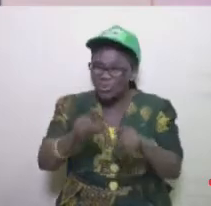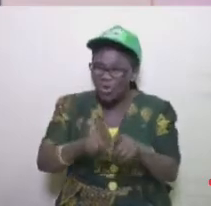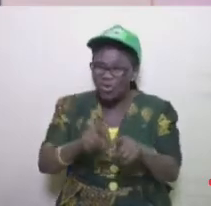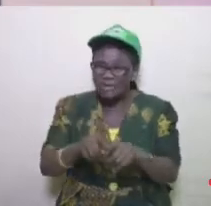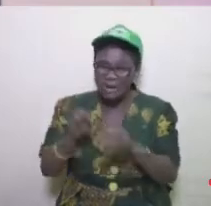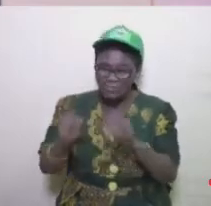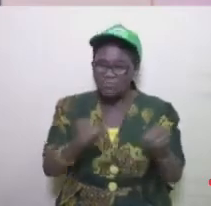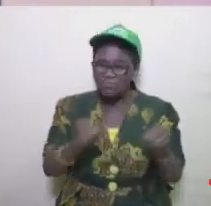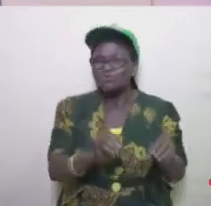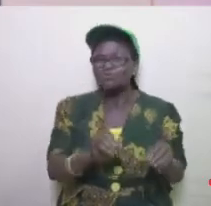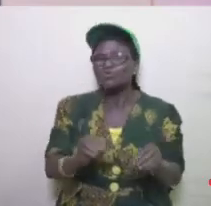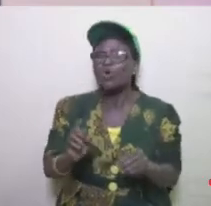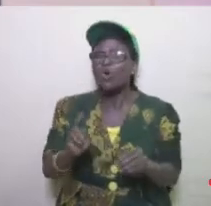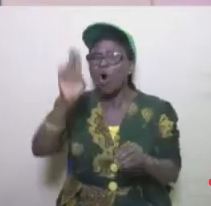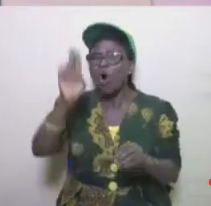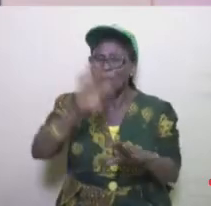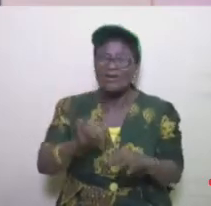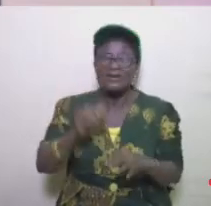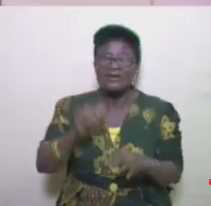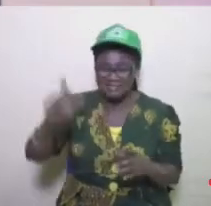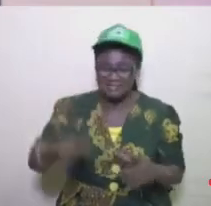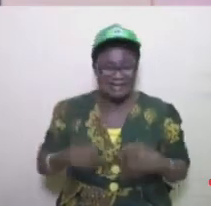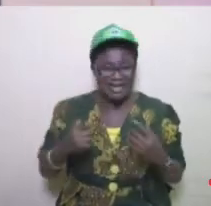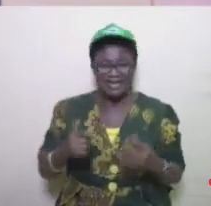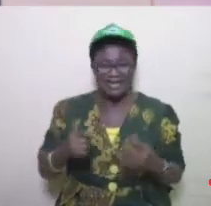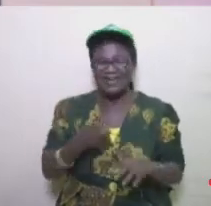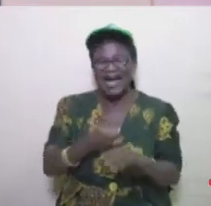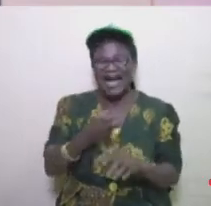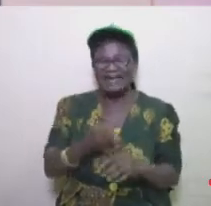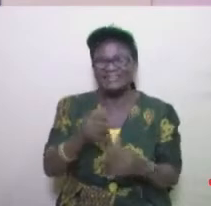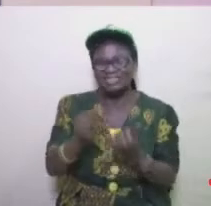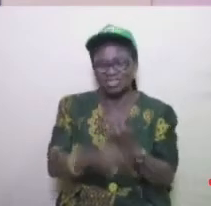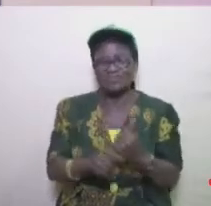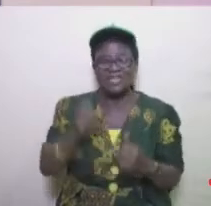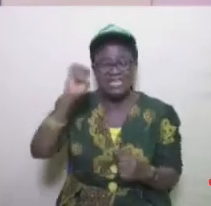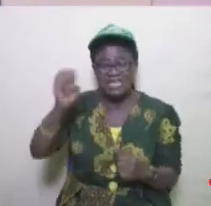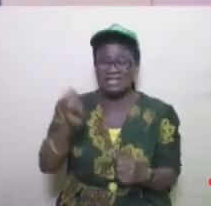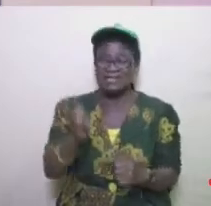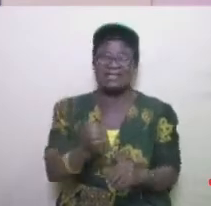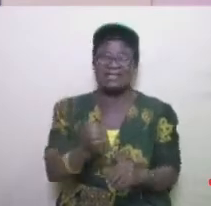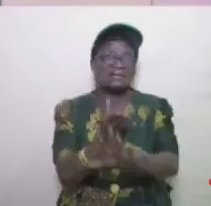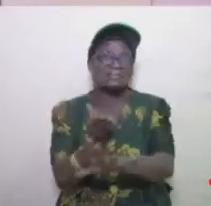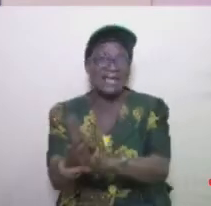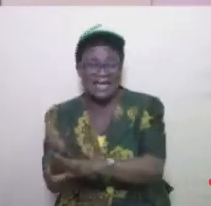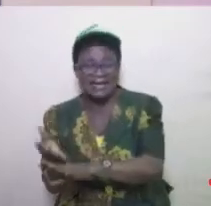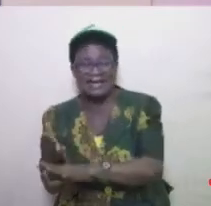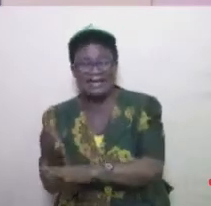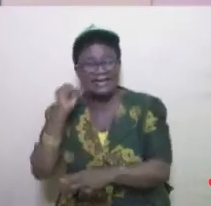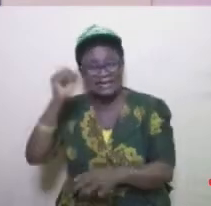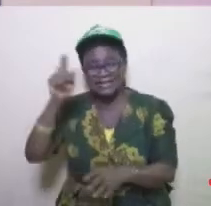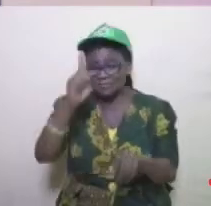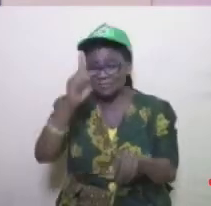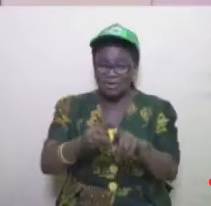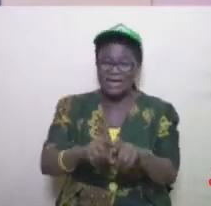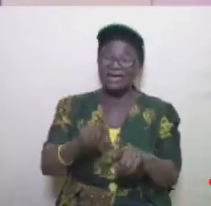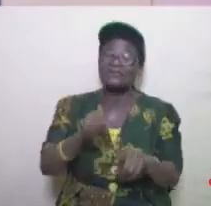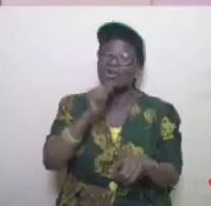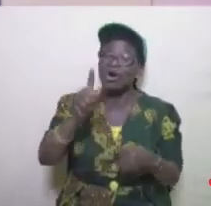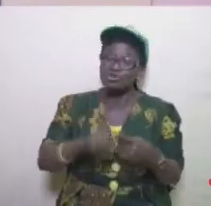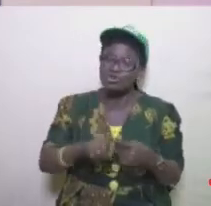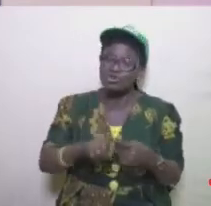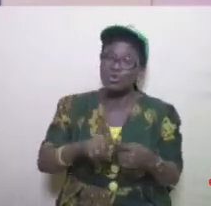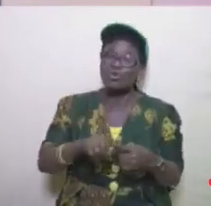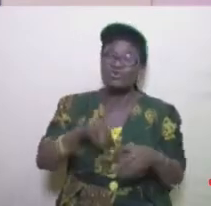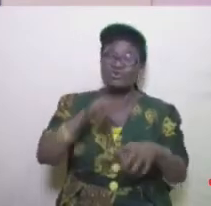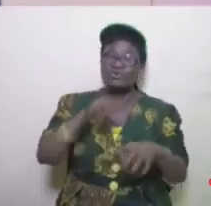upon his life. He appealed with his brother not to send him to slavery. But his brother